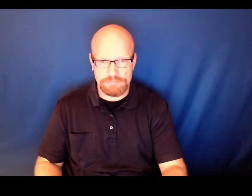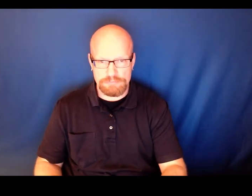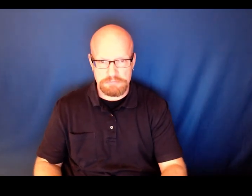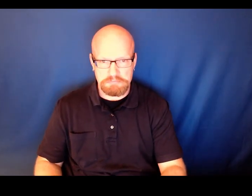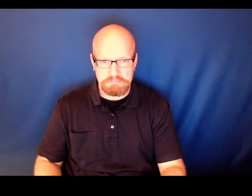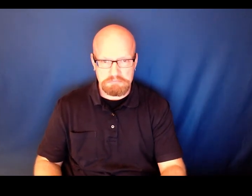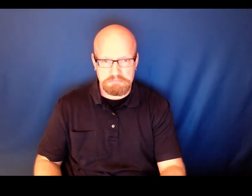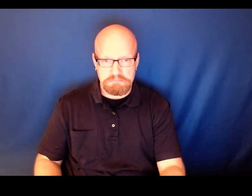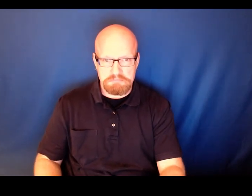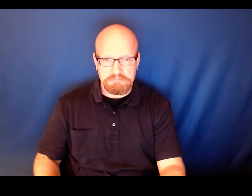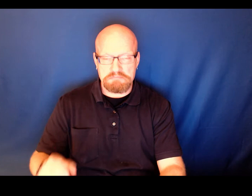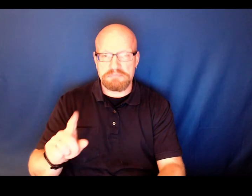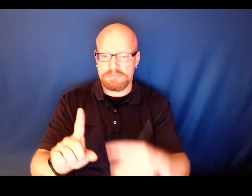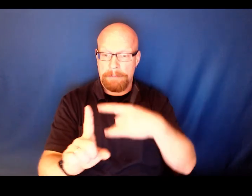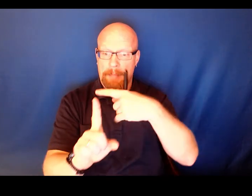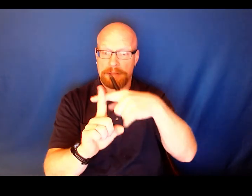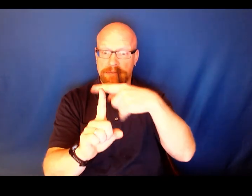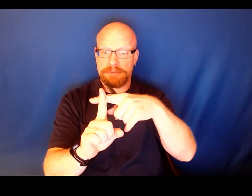together.